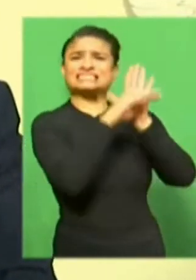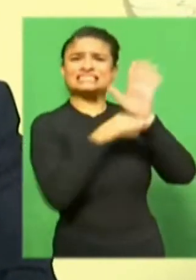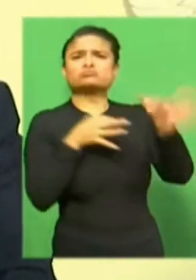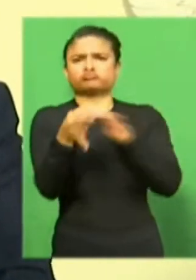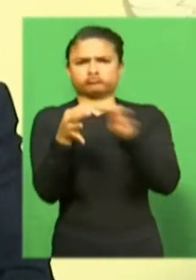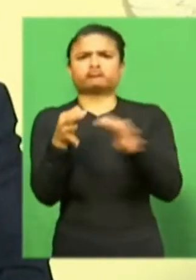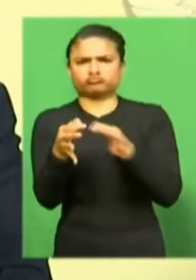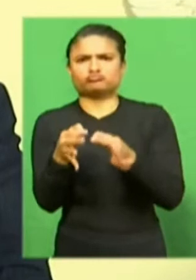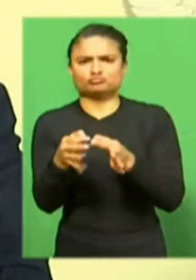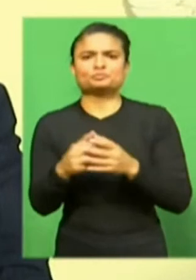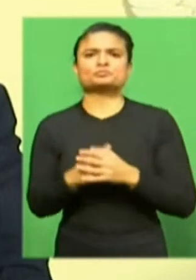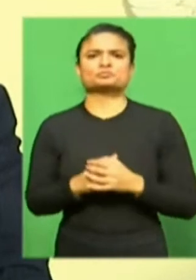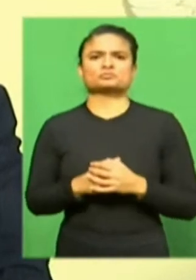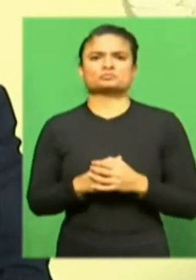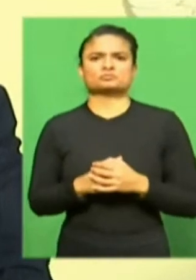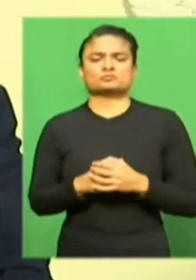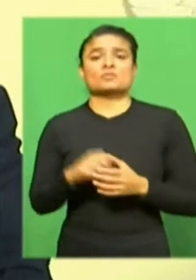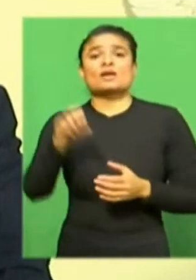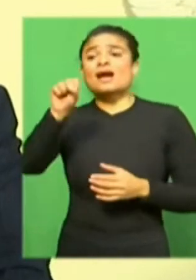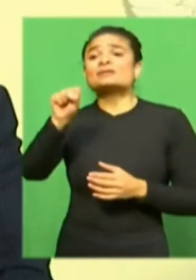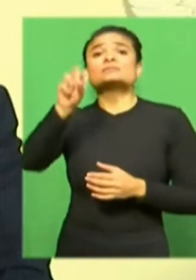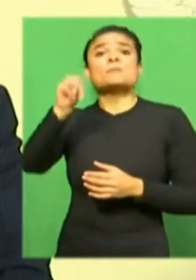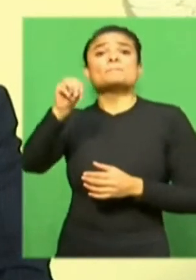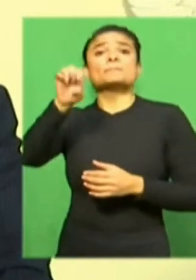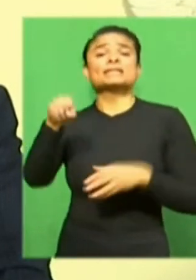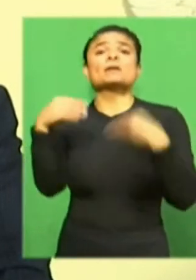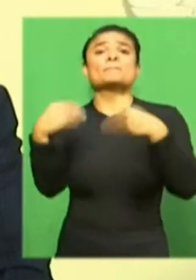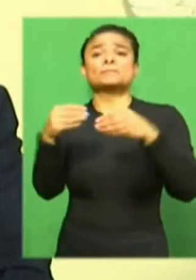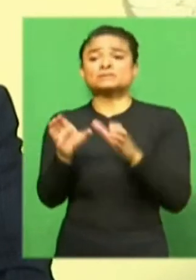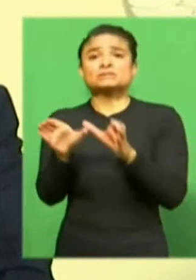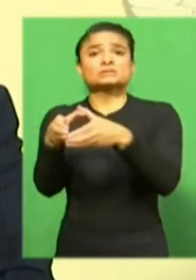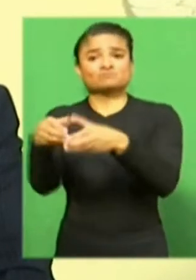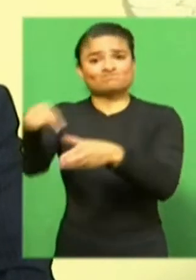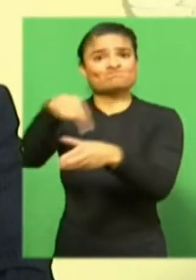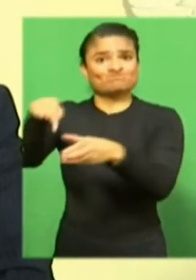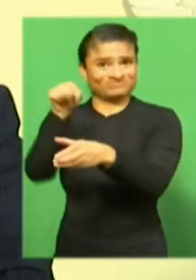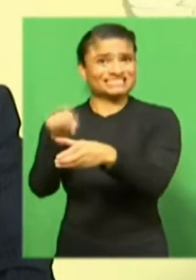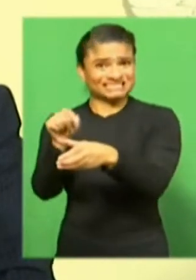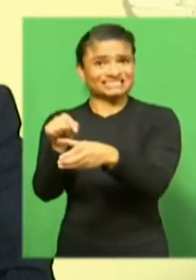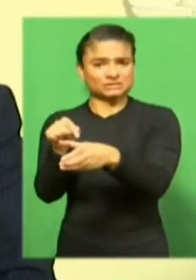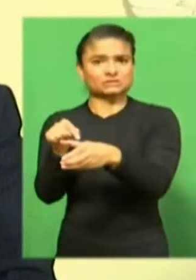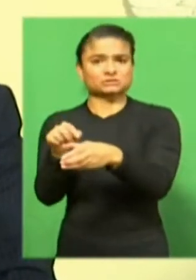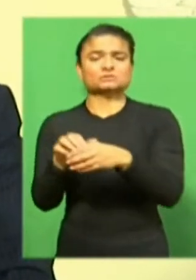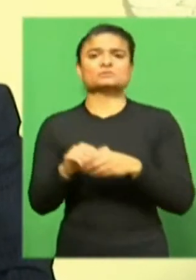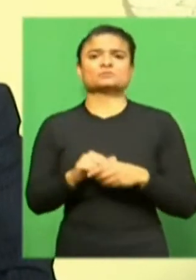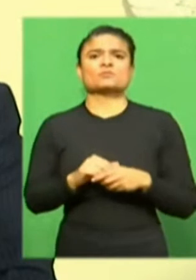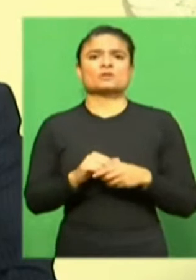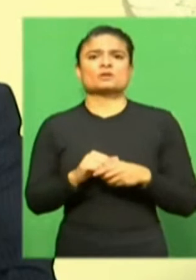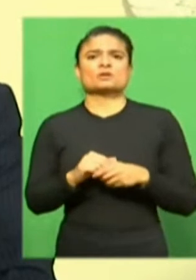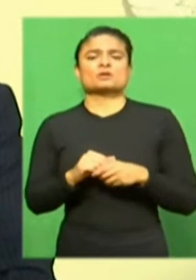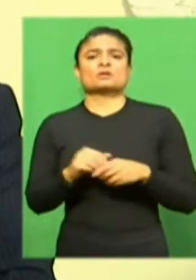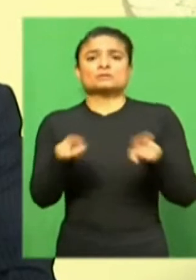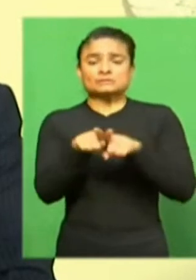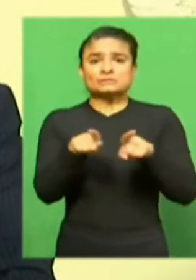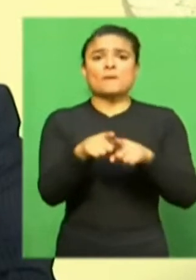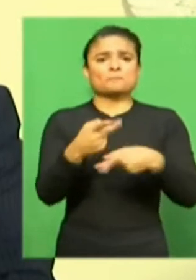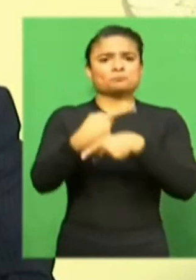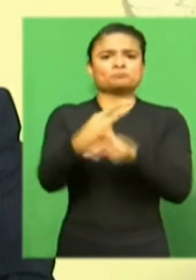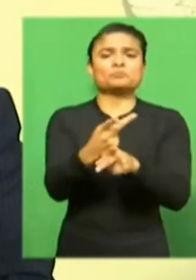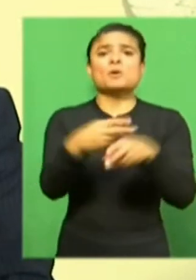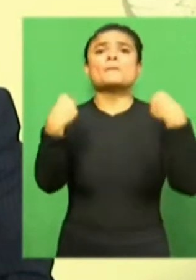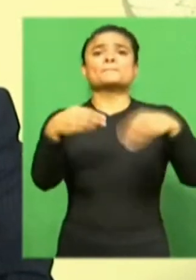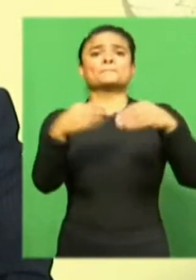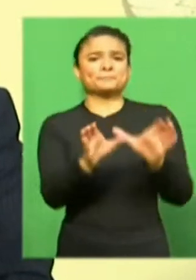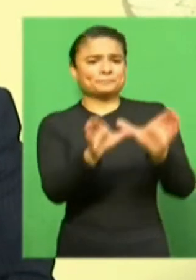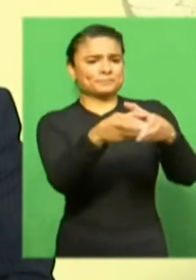small-medium enterprises affected by the pandemic through a once-off business survival funding mechanism. We are